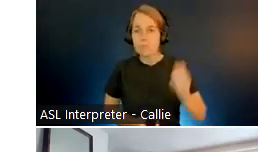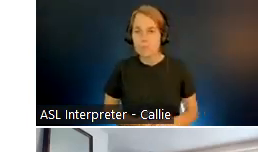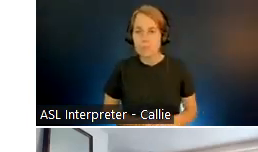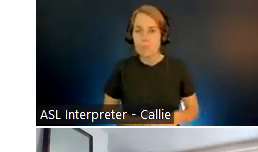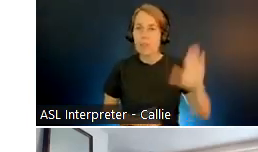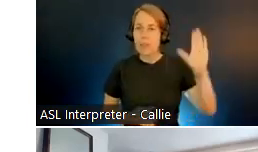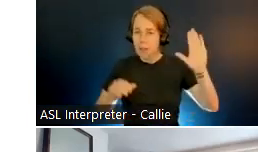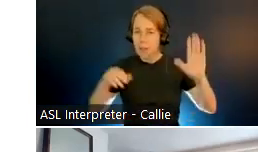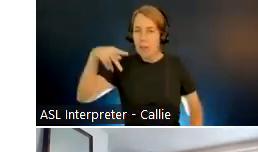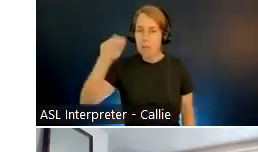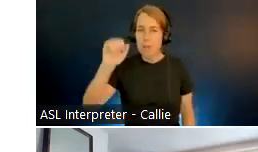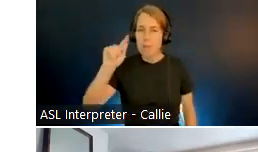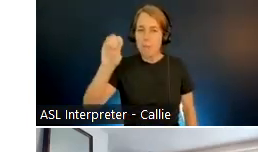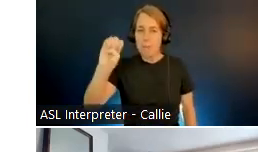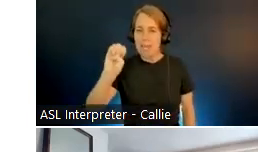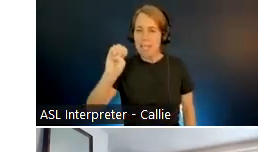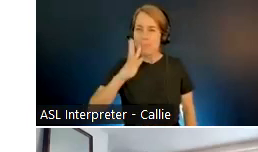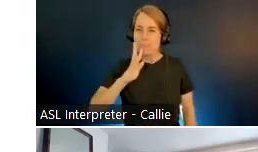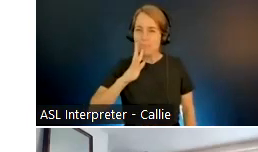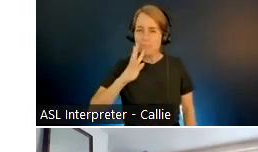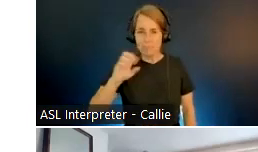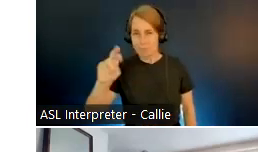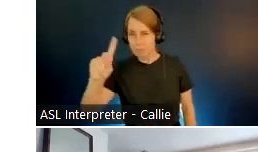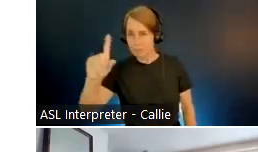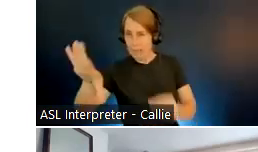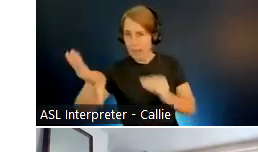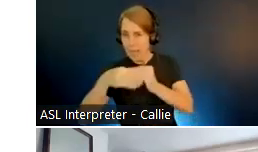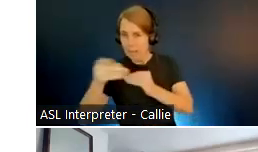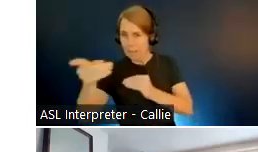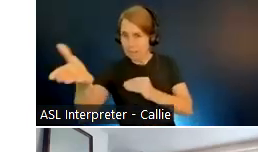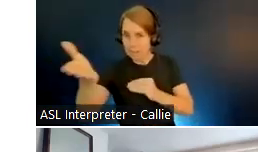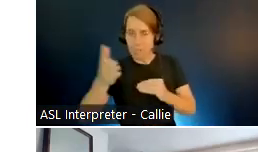I'll start with that, and Sandy, jump in with any thoughts you have. But